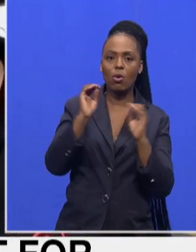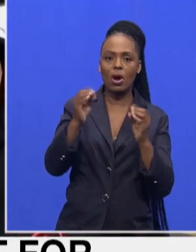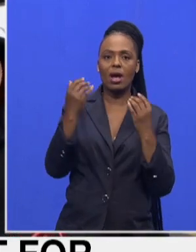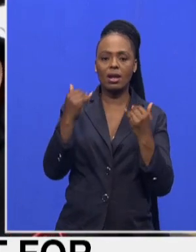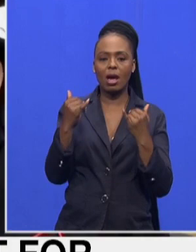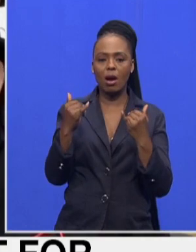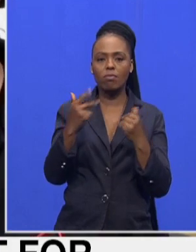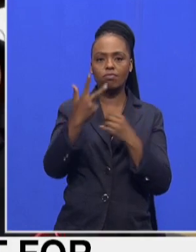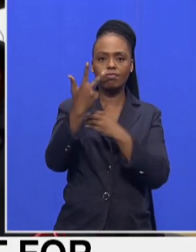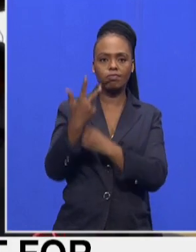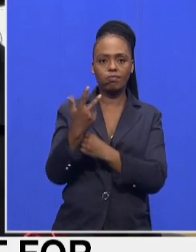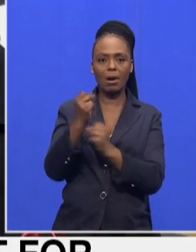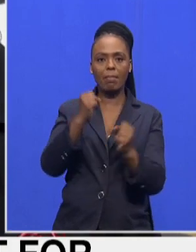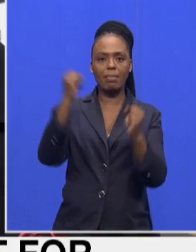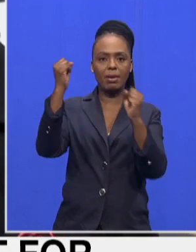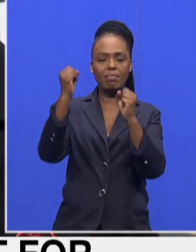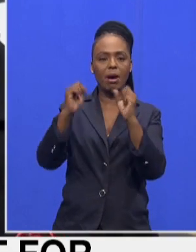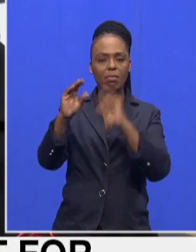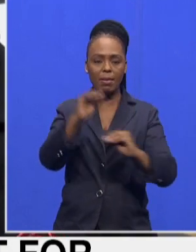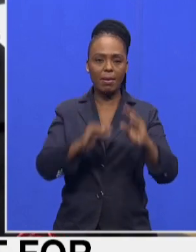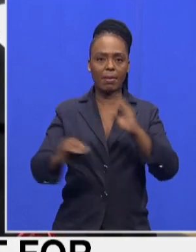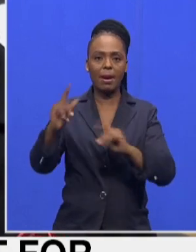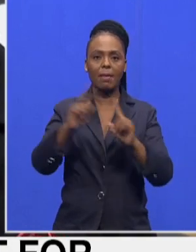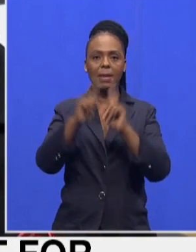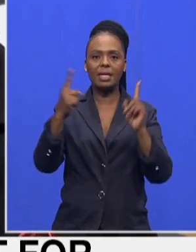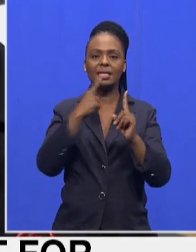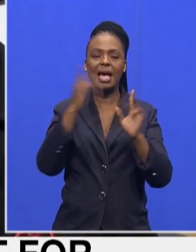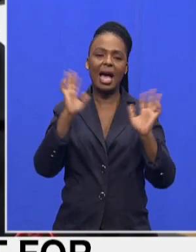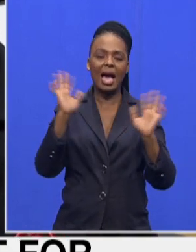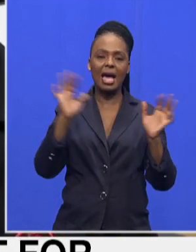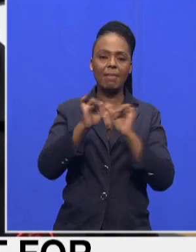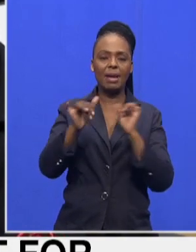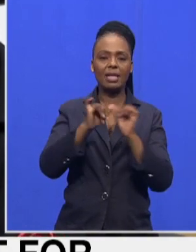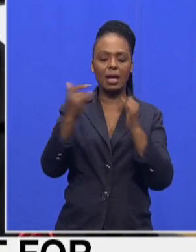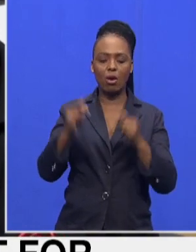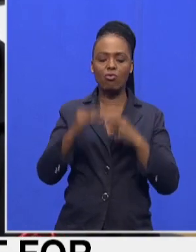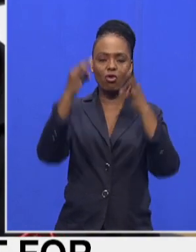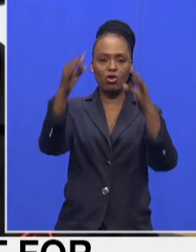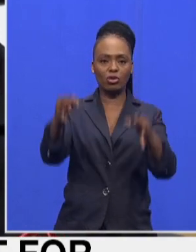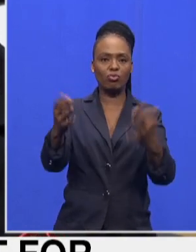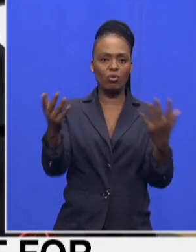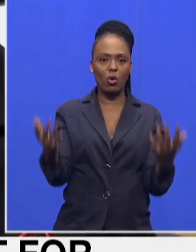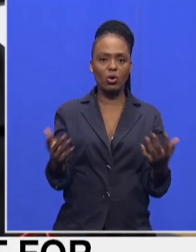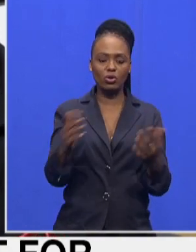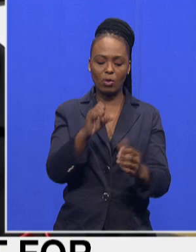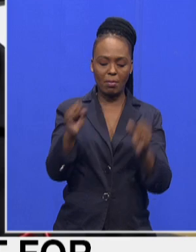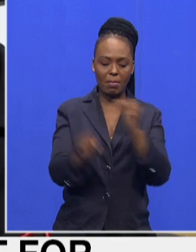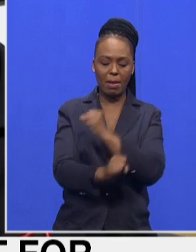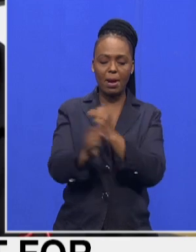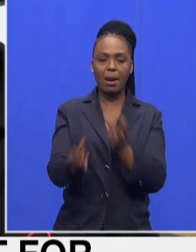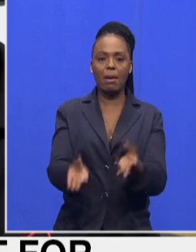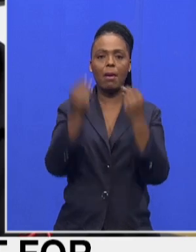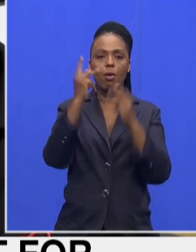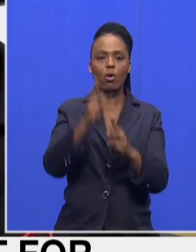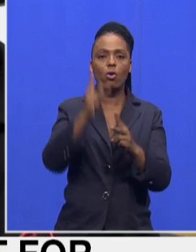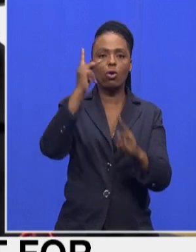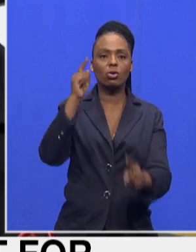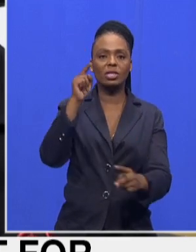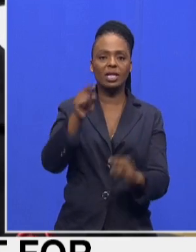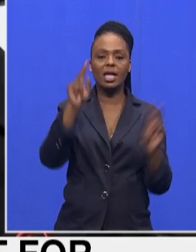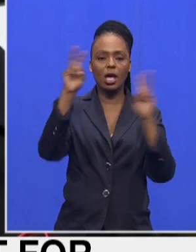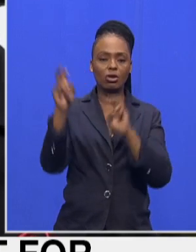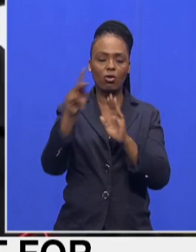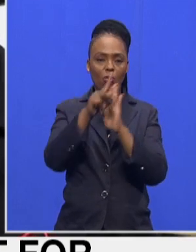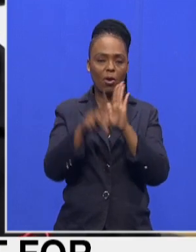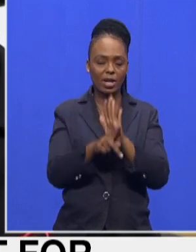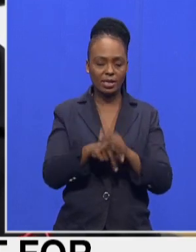place today, but there's an attempt to now reschedule that mediation process to help reach a conclusion on the issue of the fee block policy. So we're